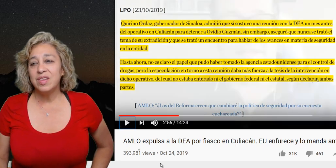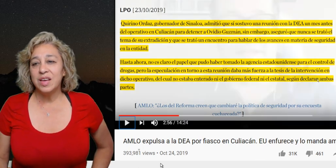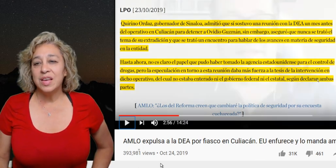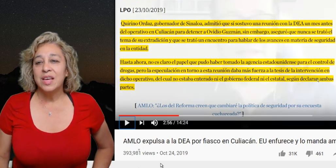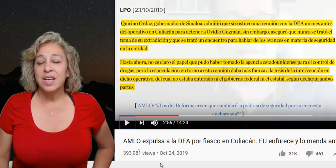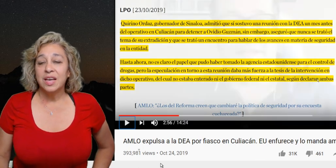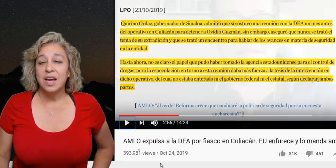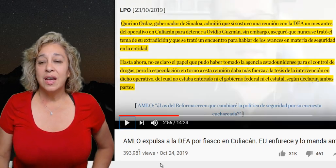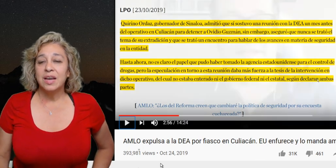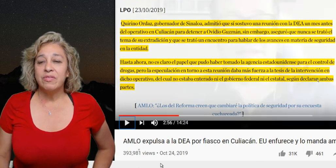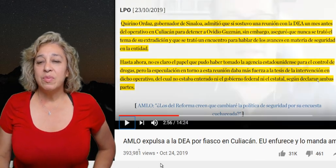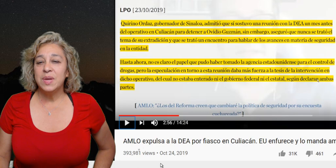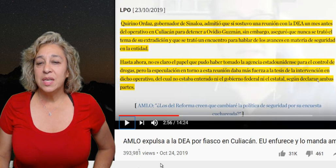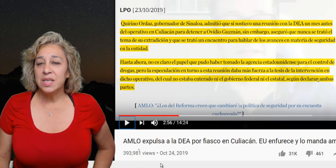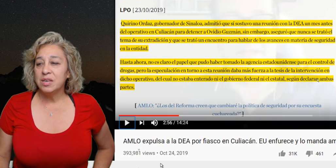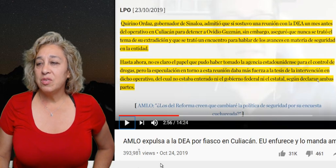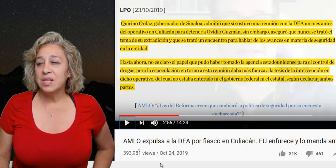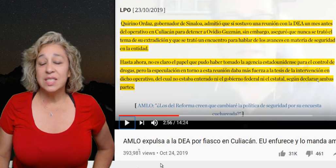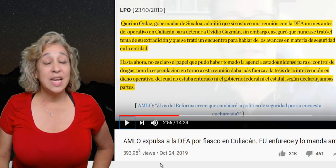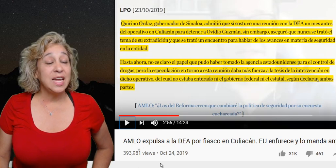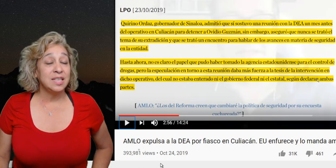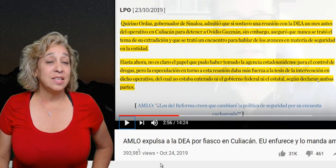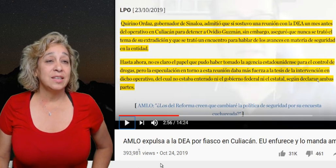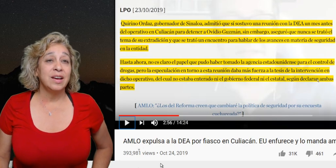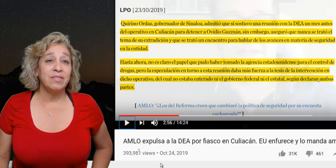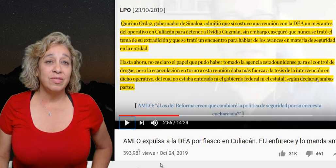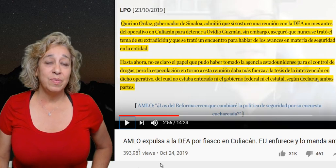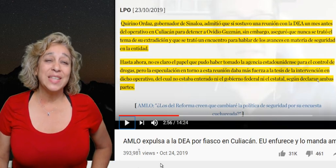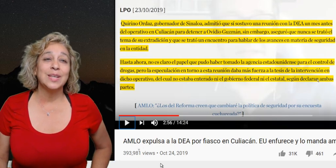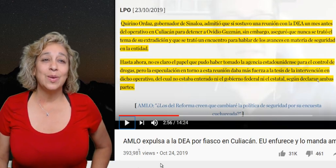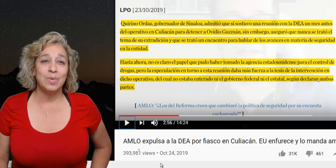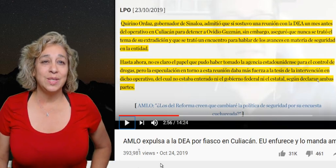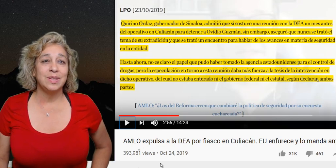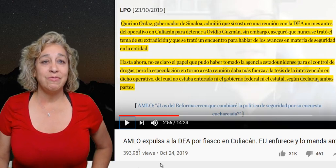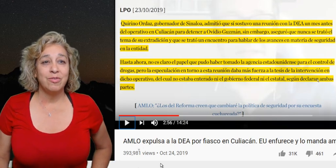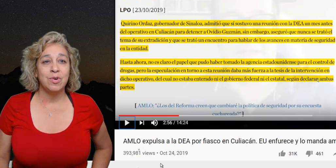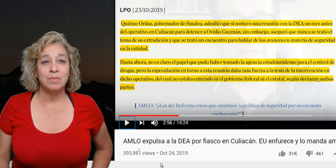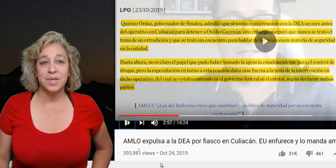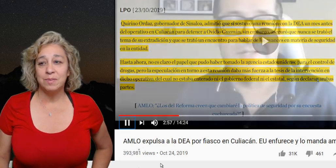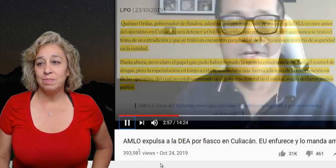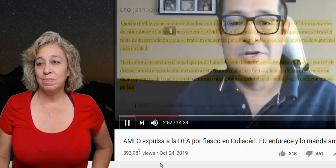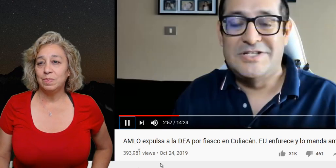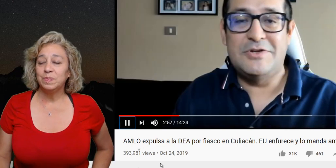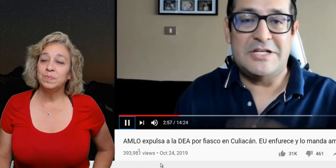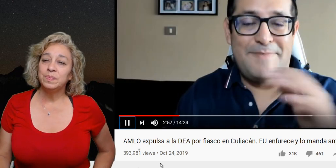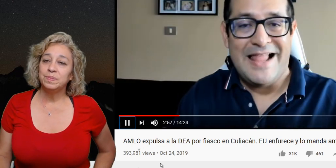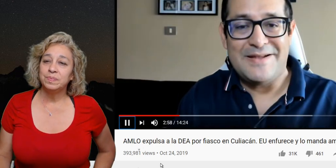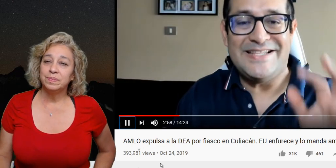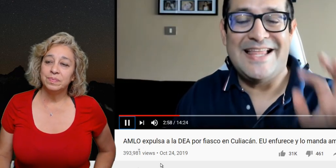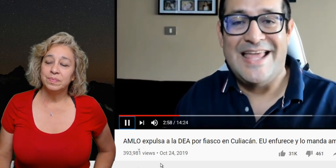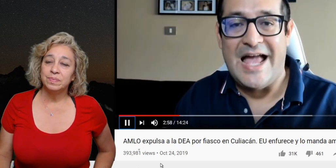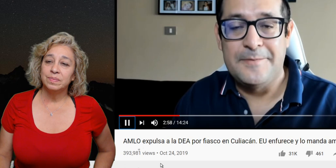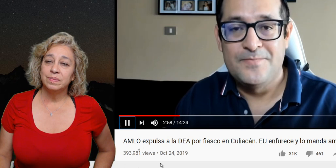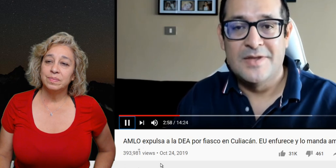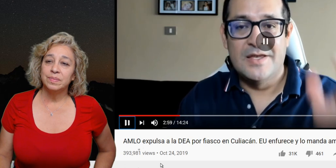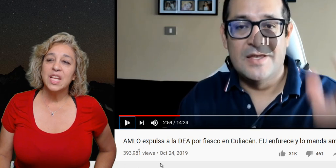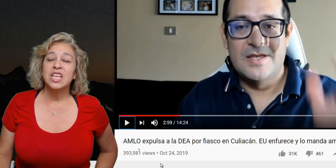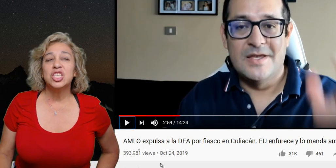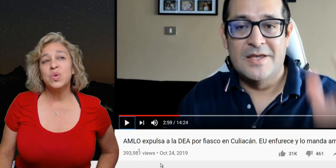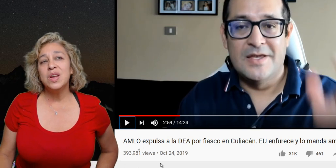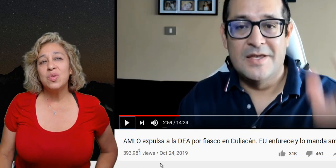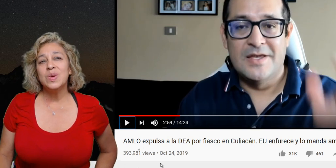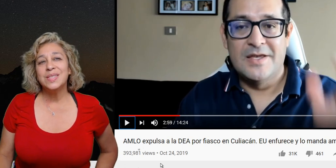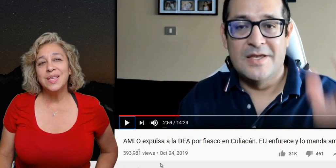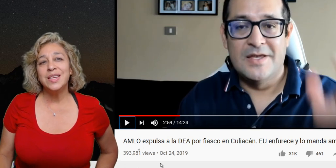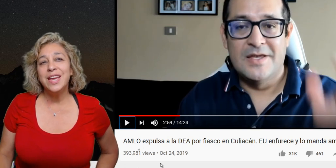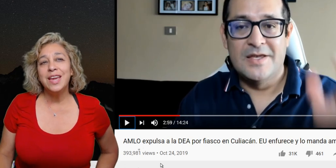neither the government nor the state of Mexico was informed. En otras palabras, la DEA. So